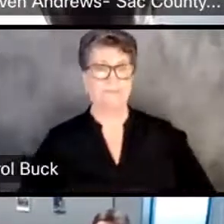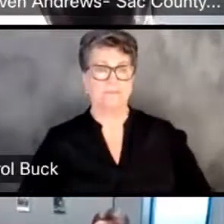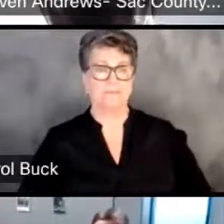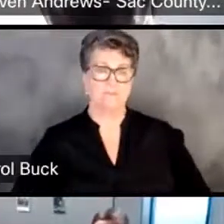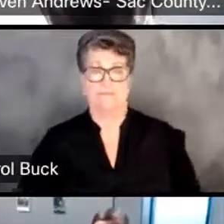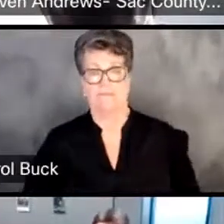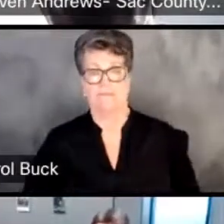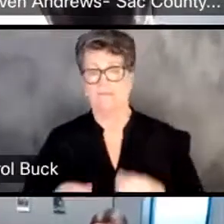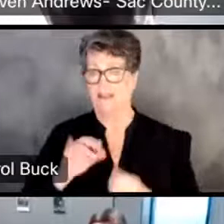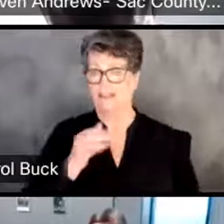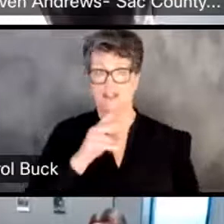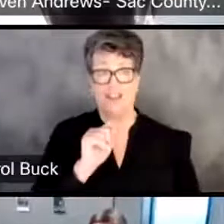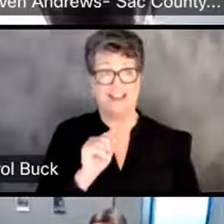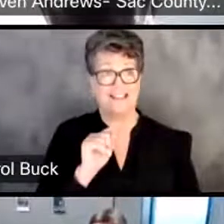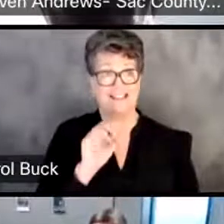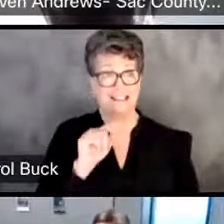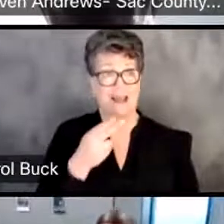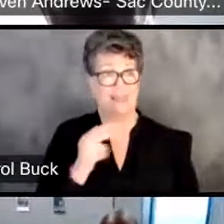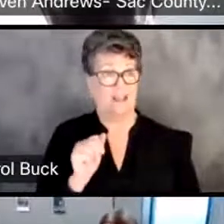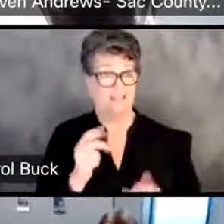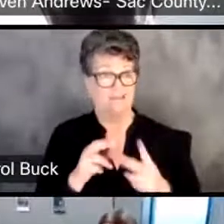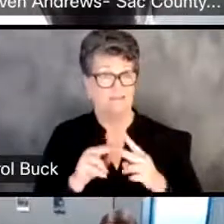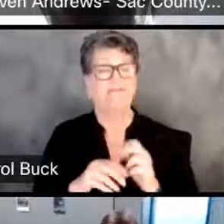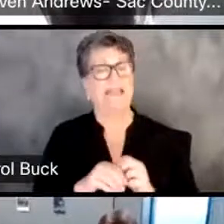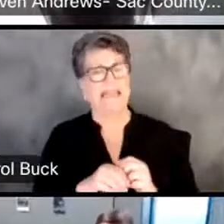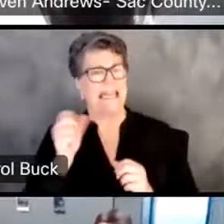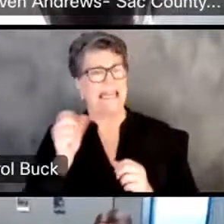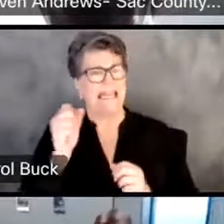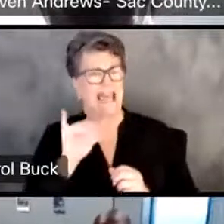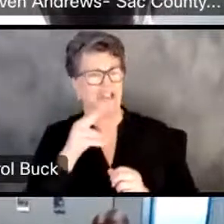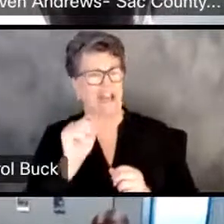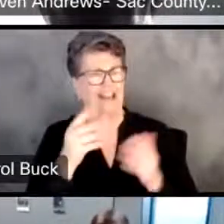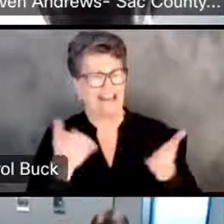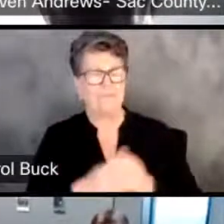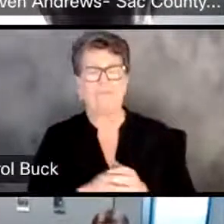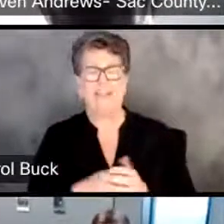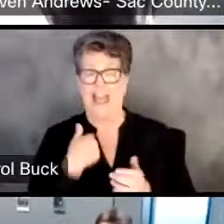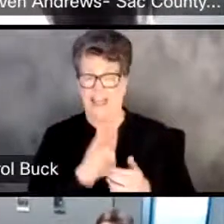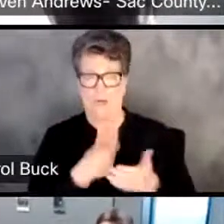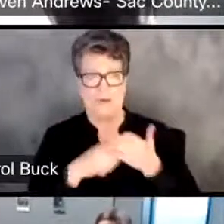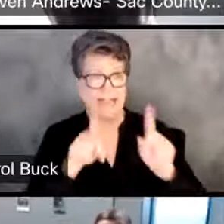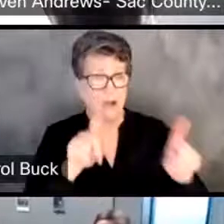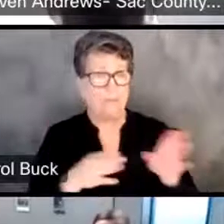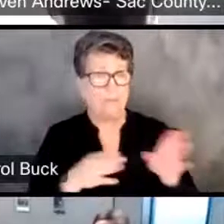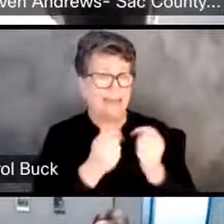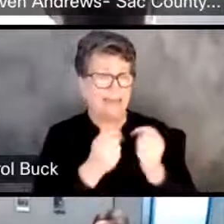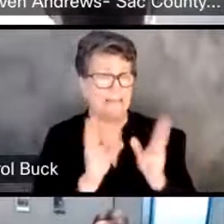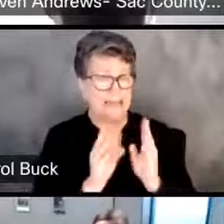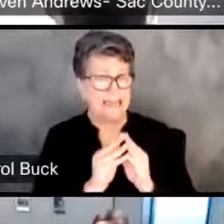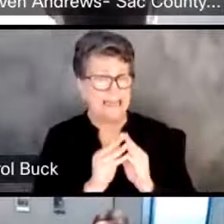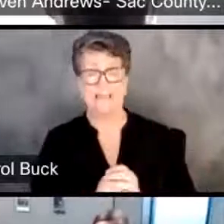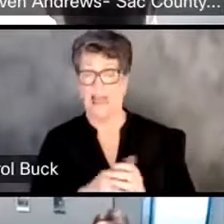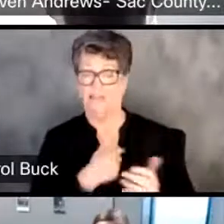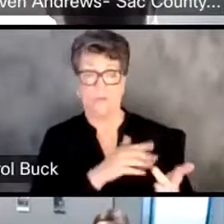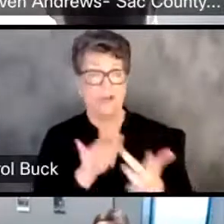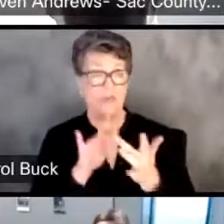Samantha or Janet, did you want to? Yeah, so as I said, that we go to planning team meetings, we're just able to reach out